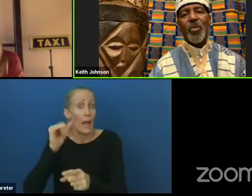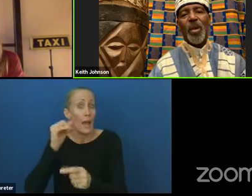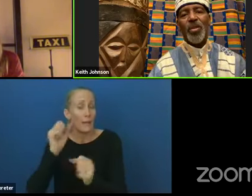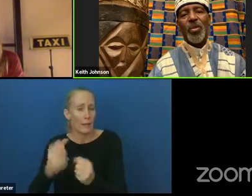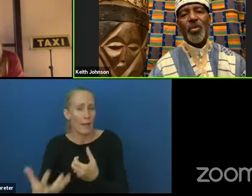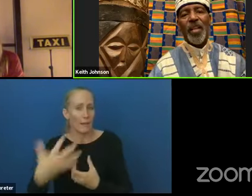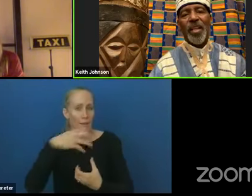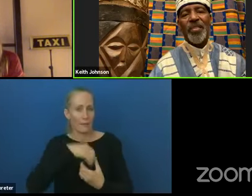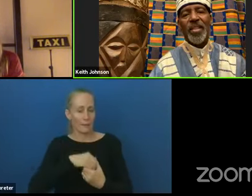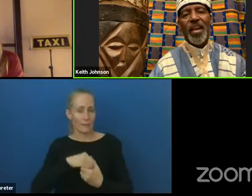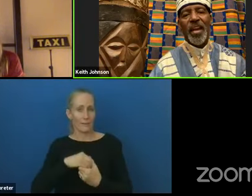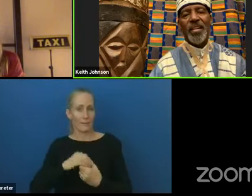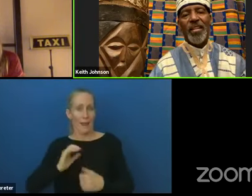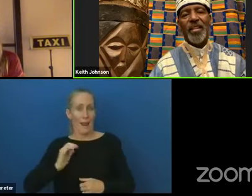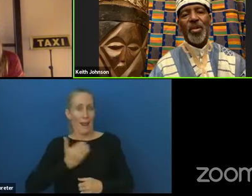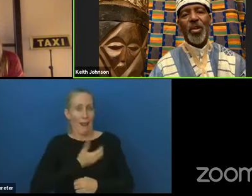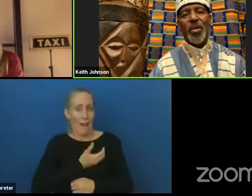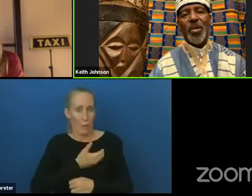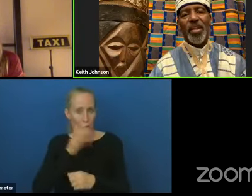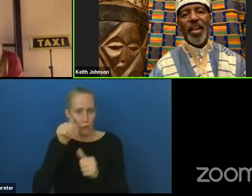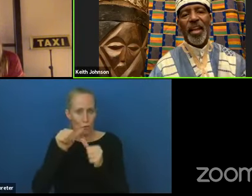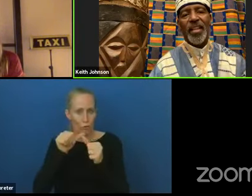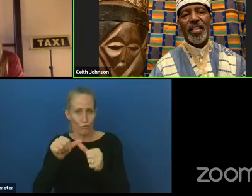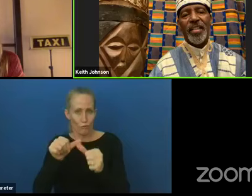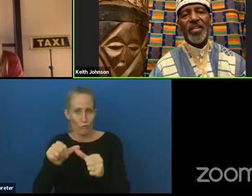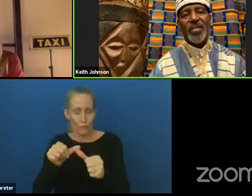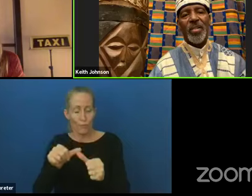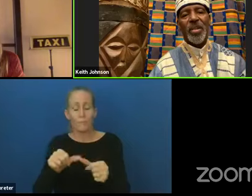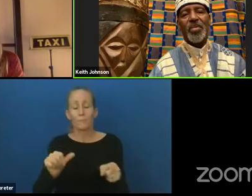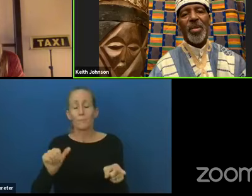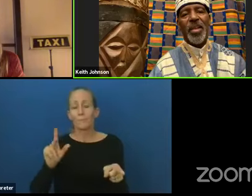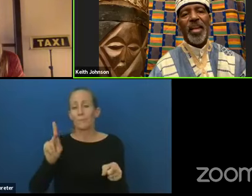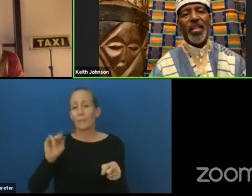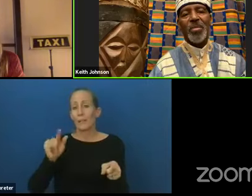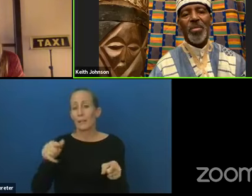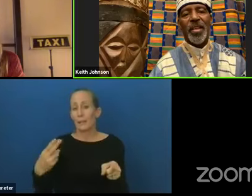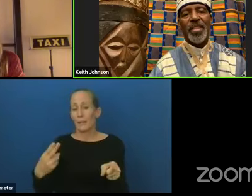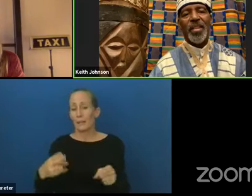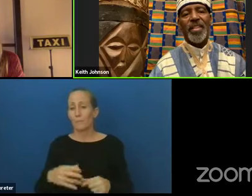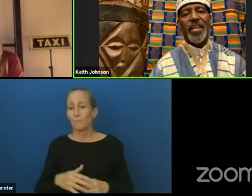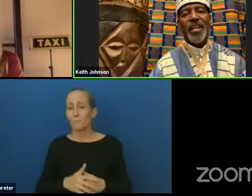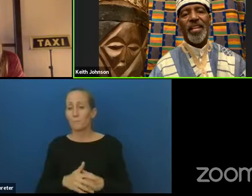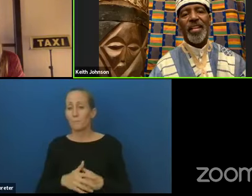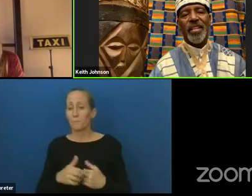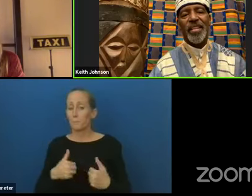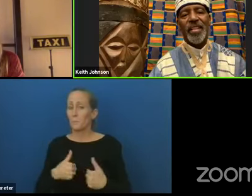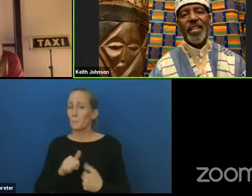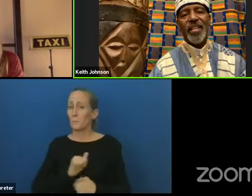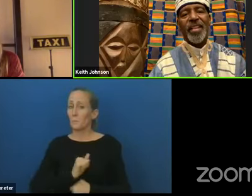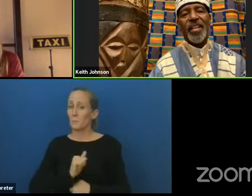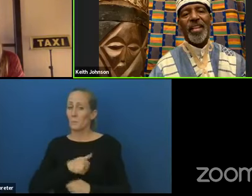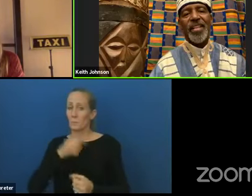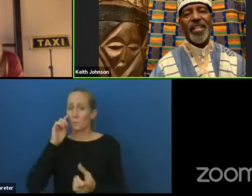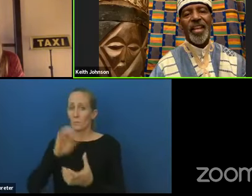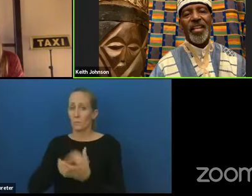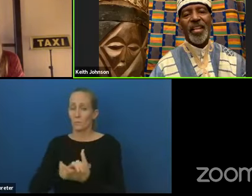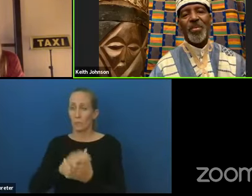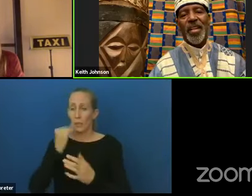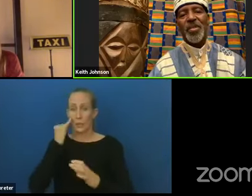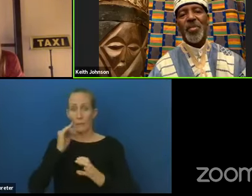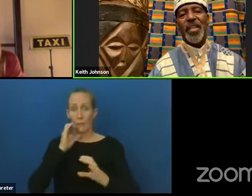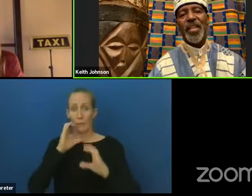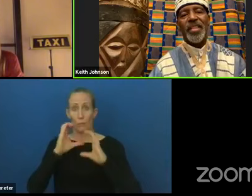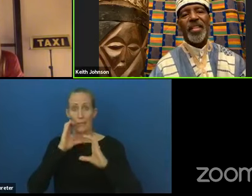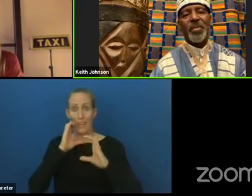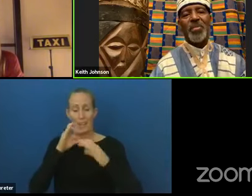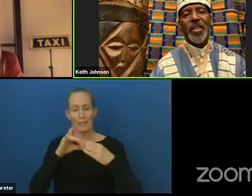Well, I'm one who believes that if you communicate, communication brings understanding. Understanding